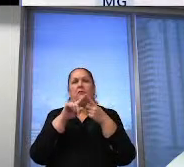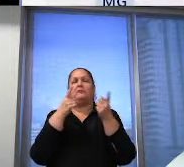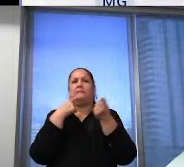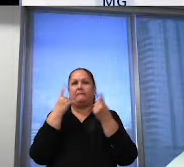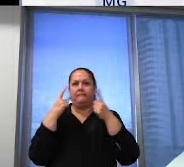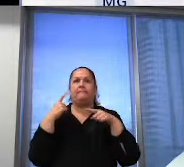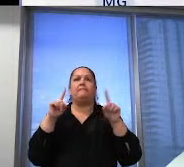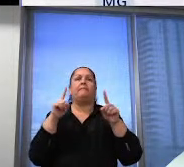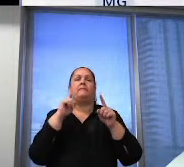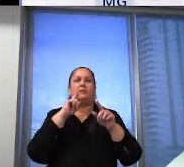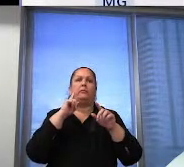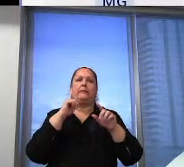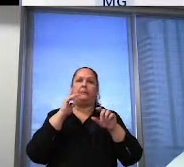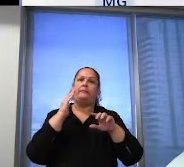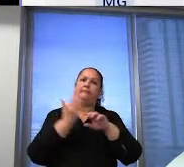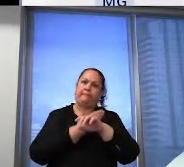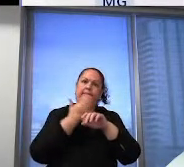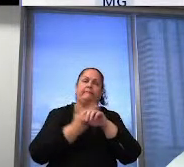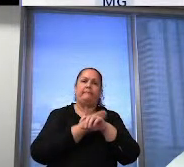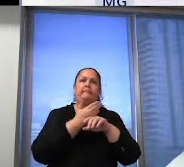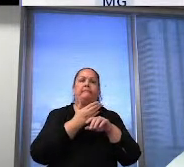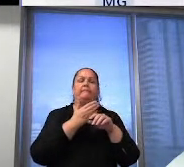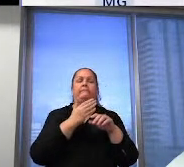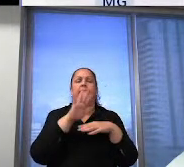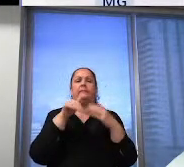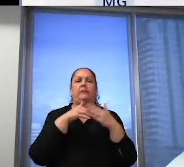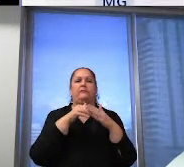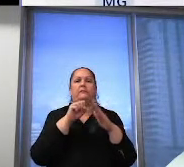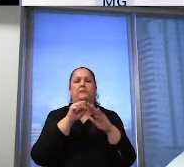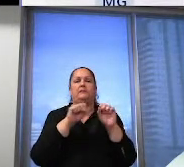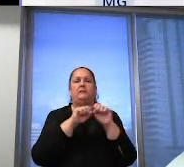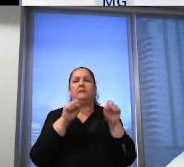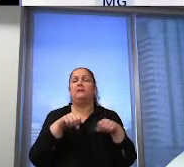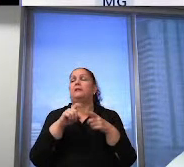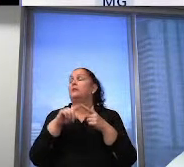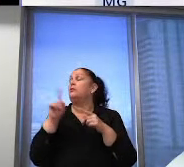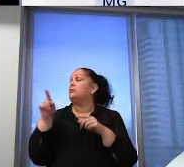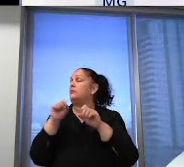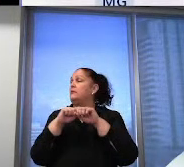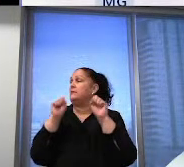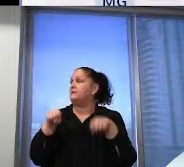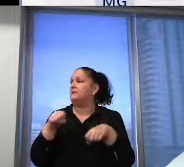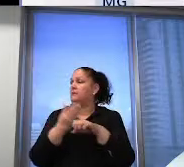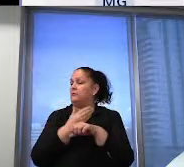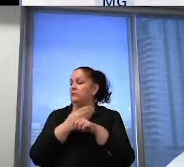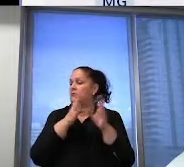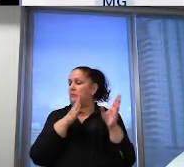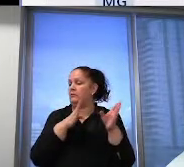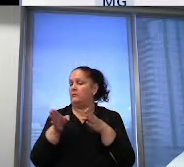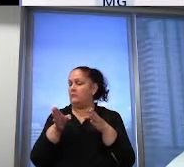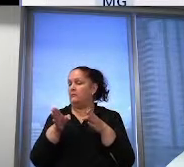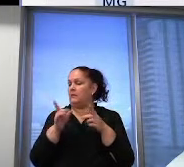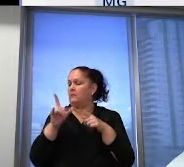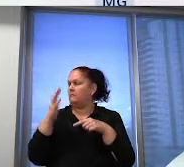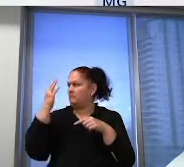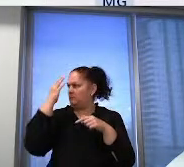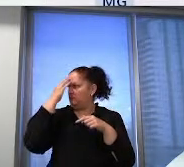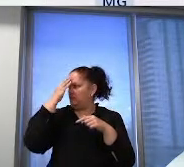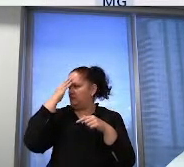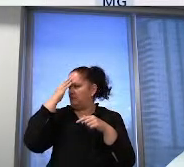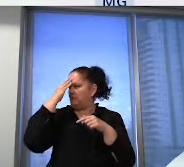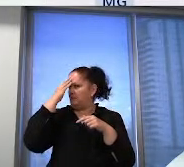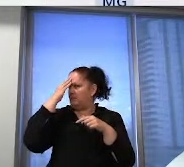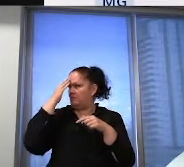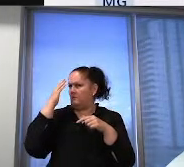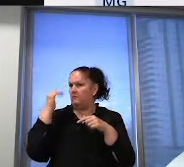actually successful in getting to a remediated state. Okay, so in the SRP, the system remediation plan, you're familiar